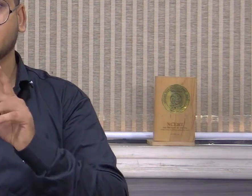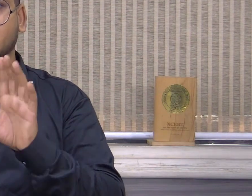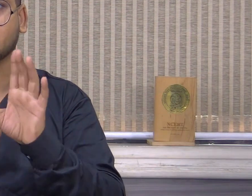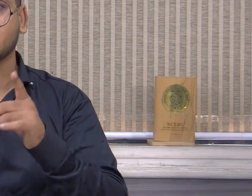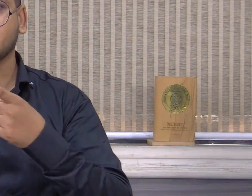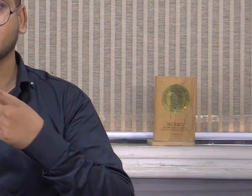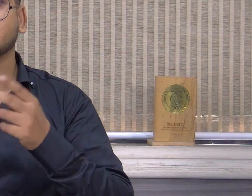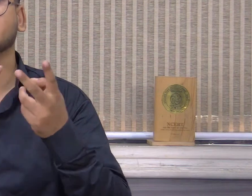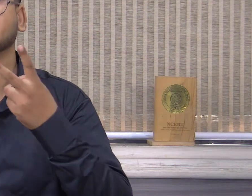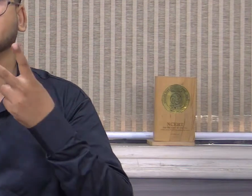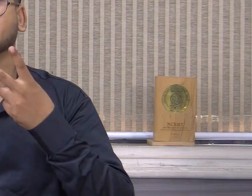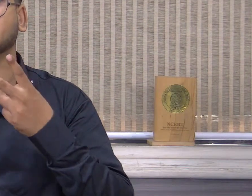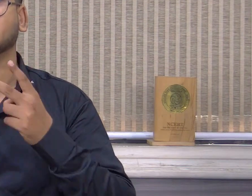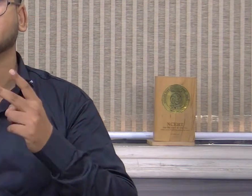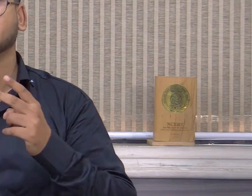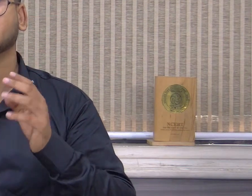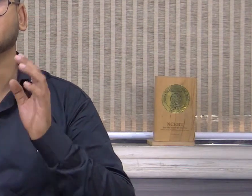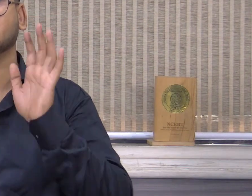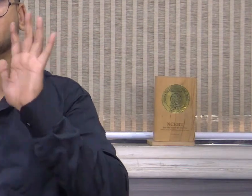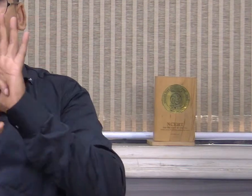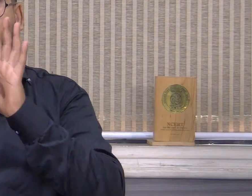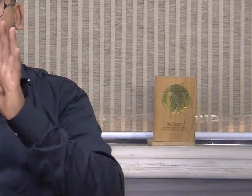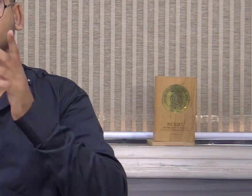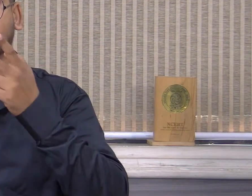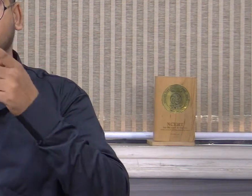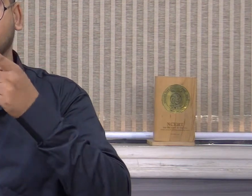The second one is correspondence.